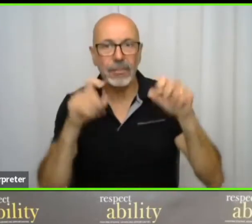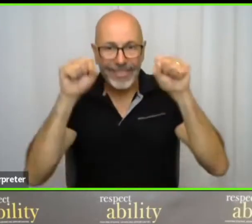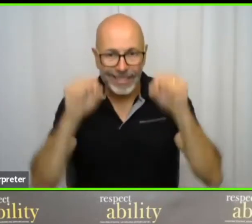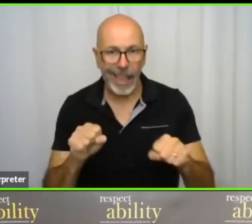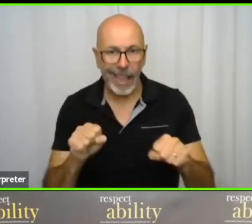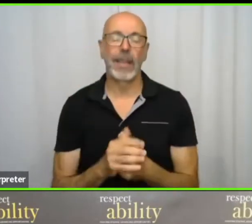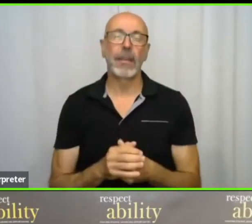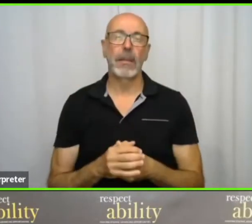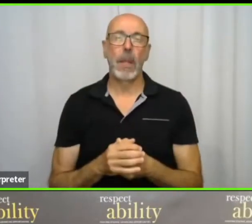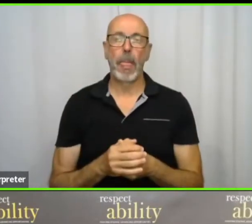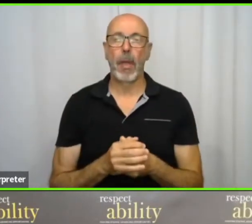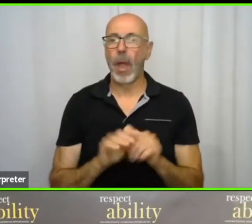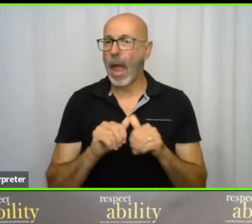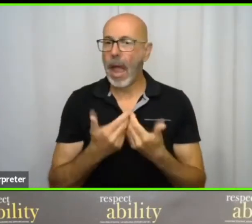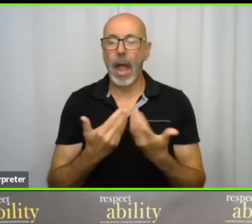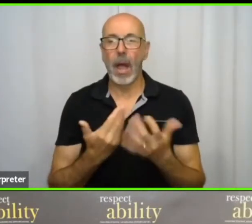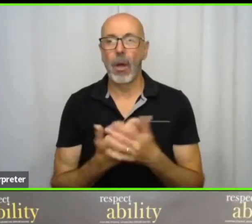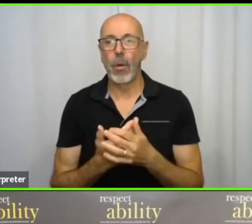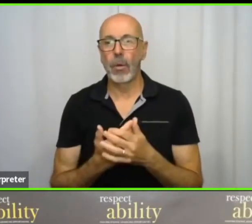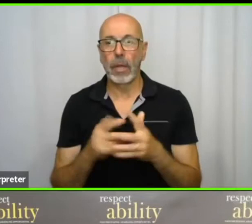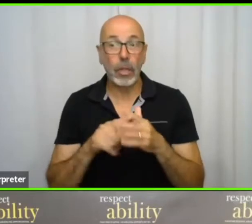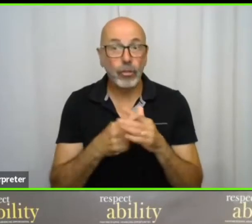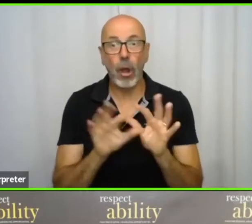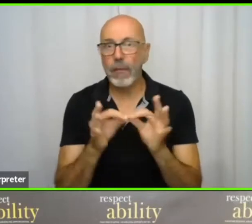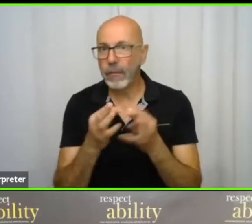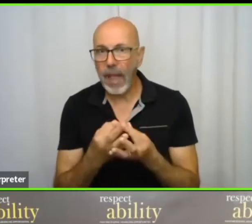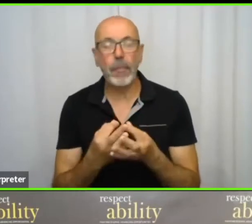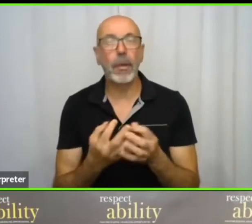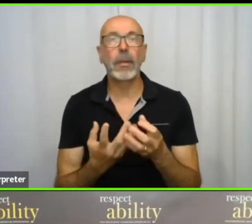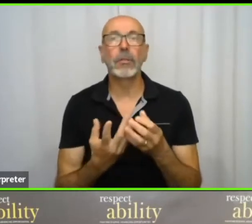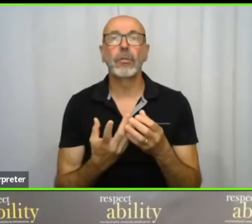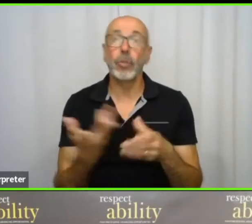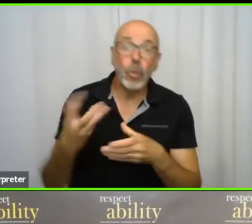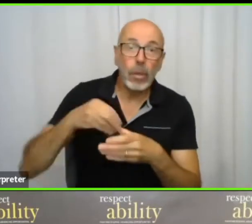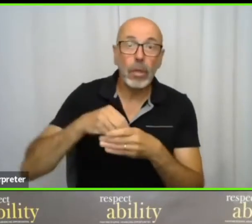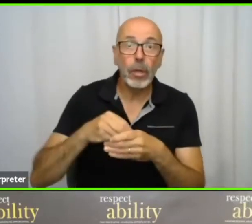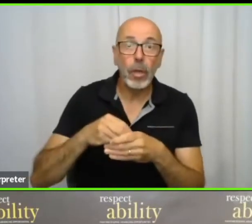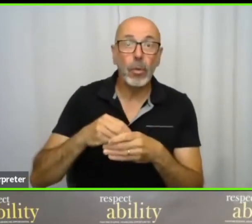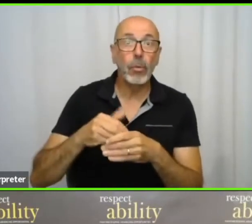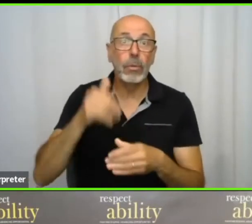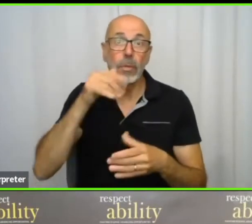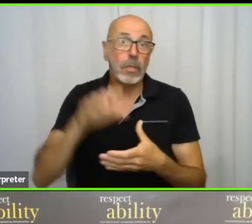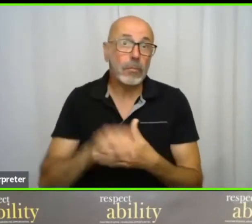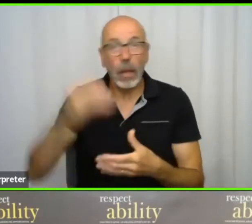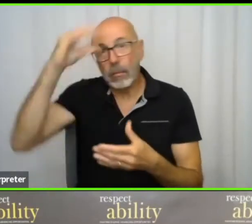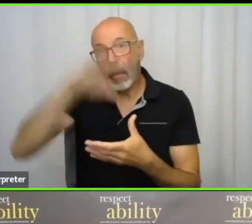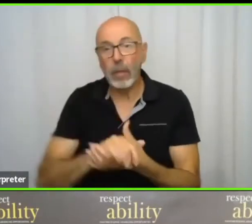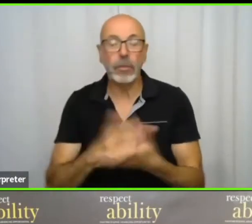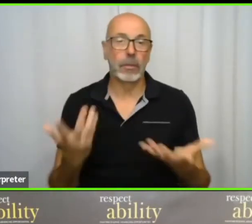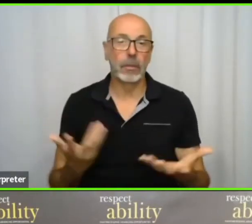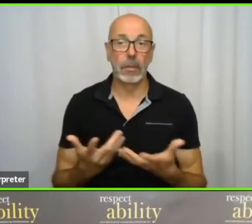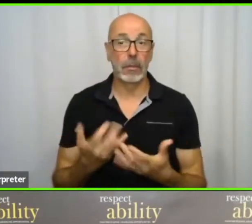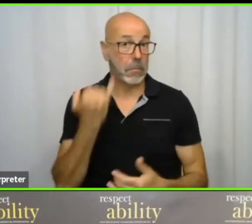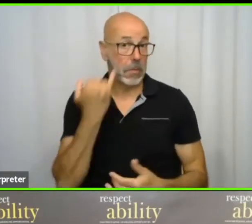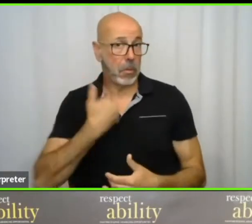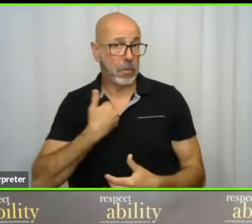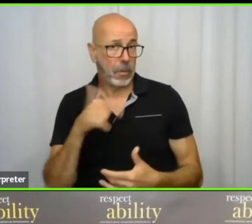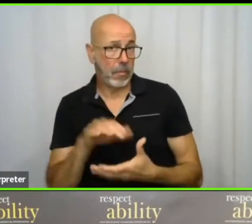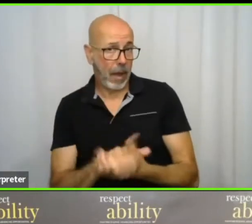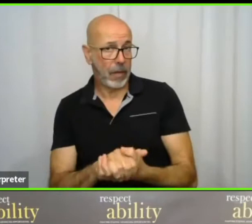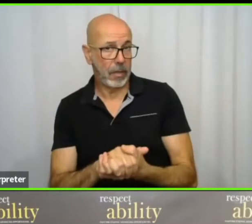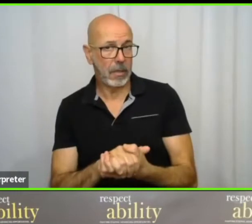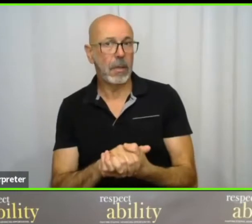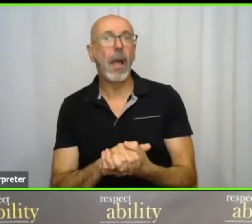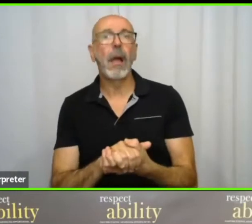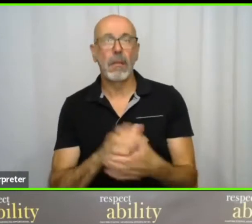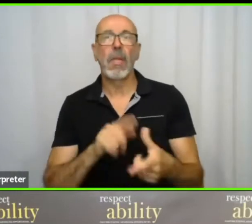they can raise or start families. So spousal inclusion is another big issue. If I were to get married, I would immediately